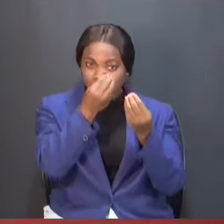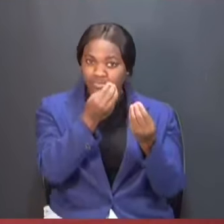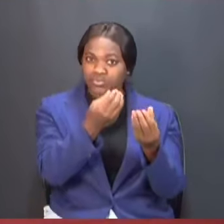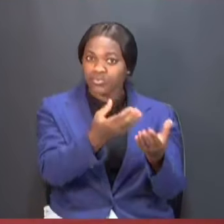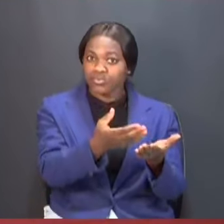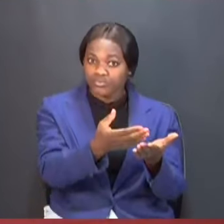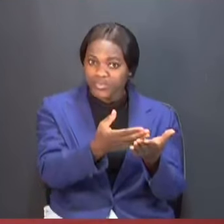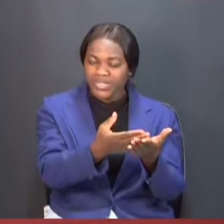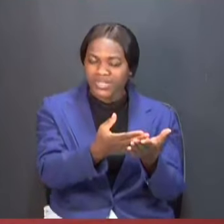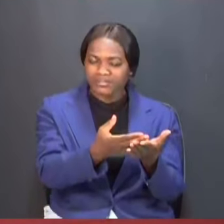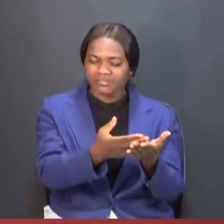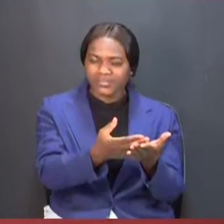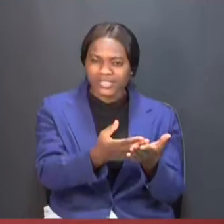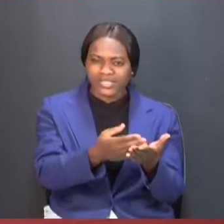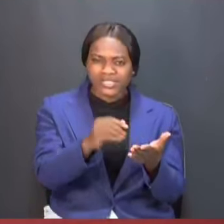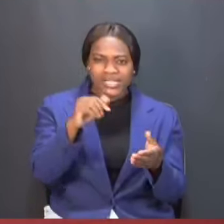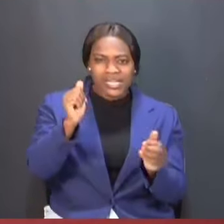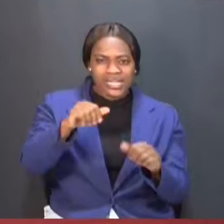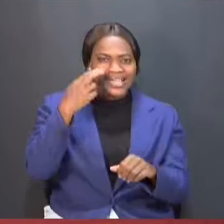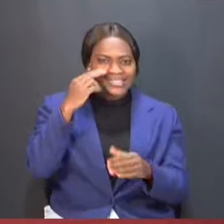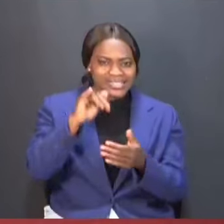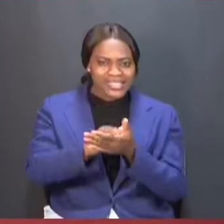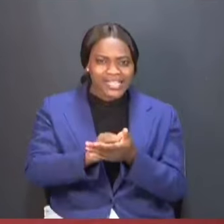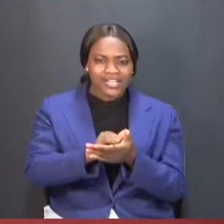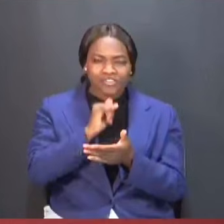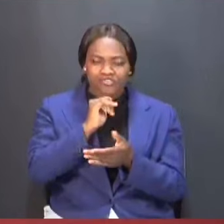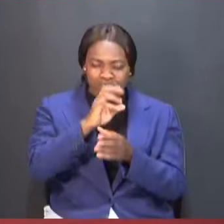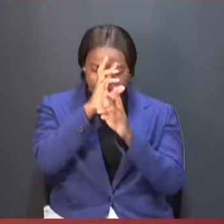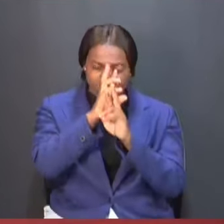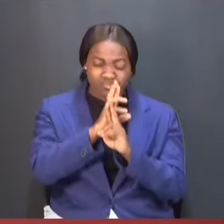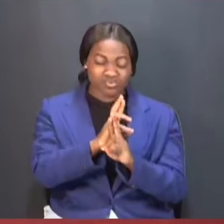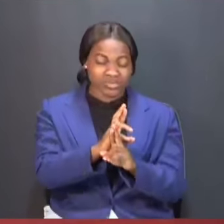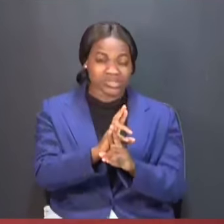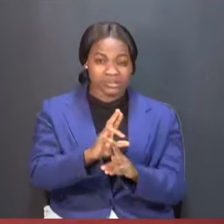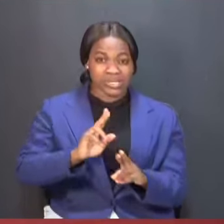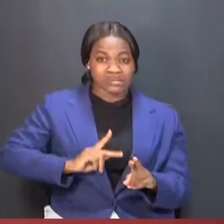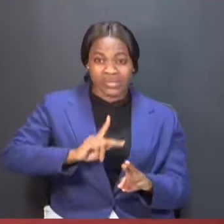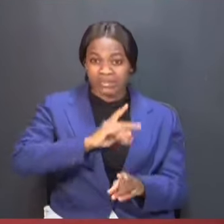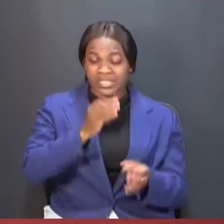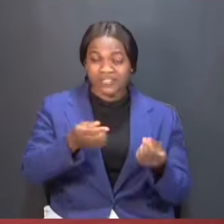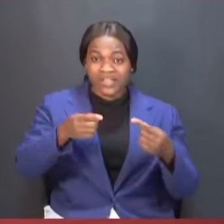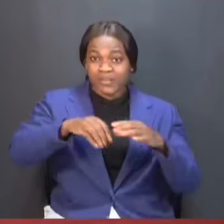dignity, even if committed outside the presence of the House.